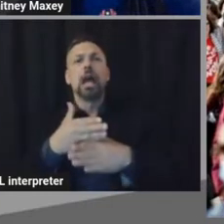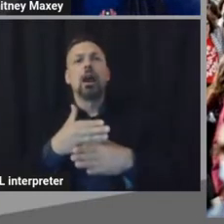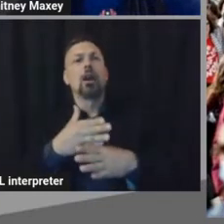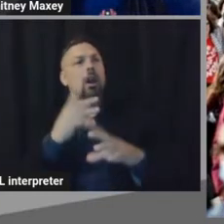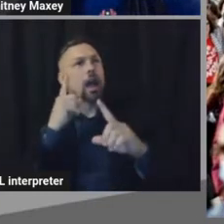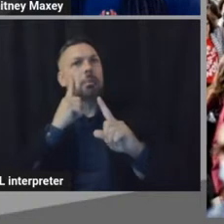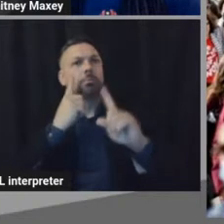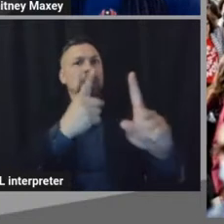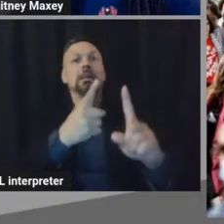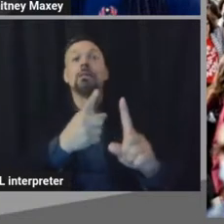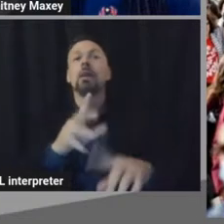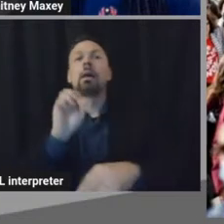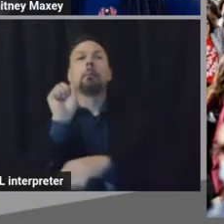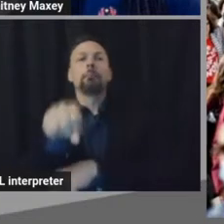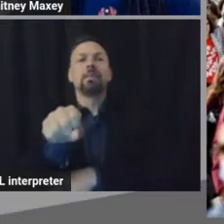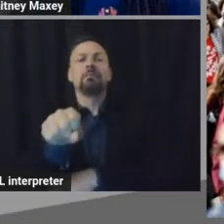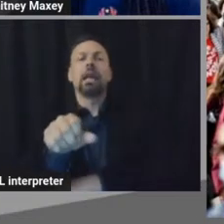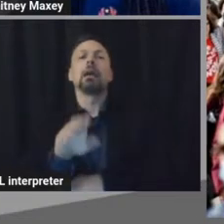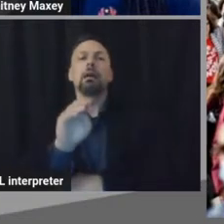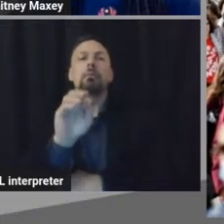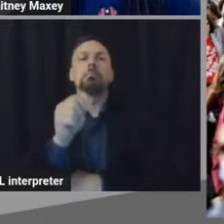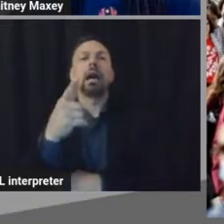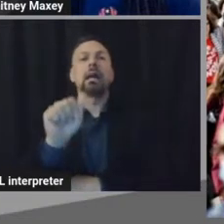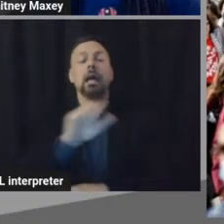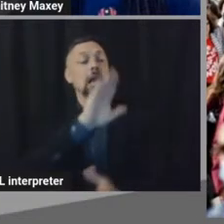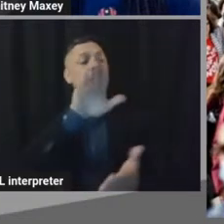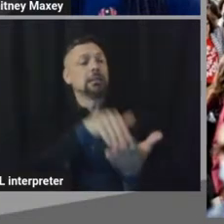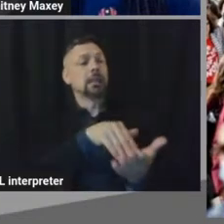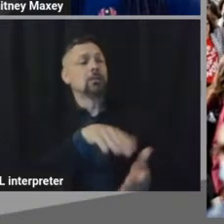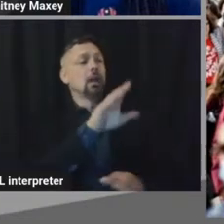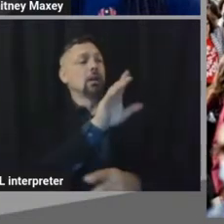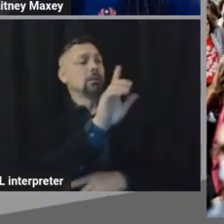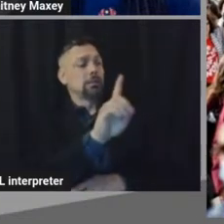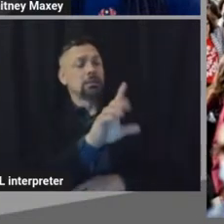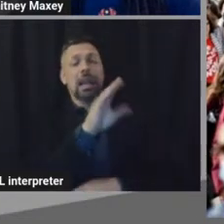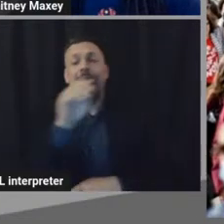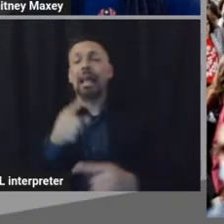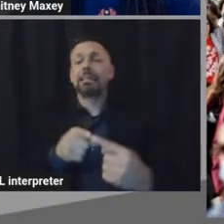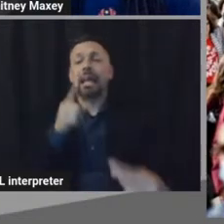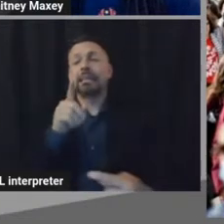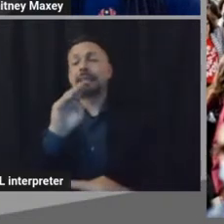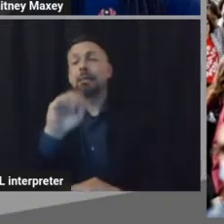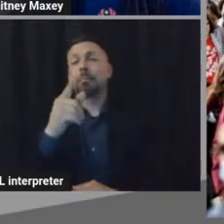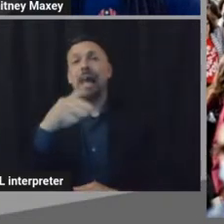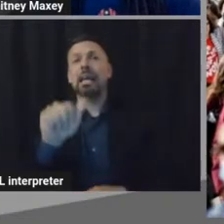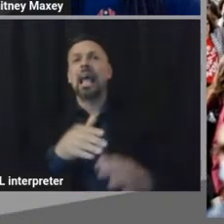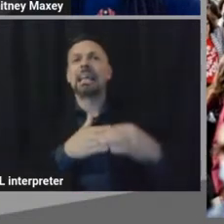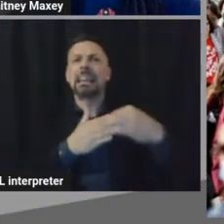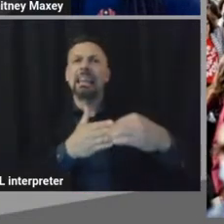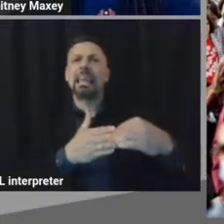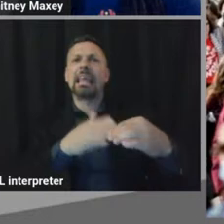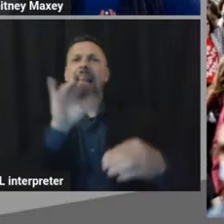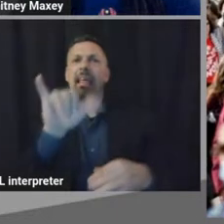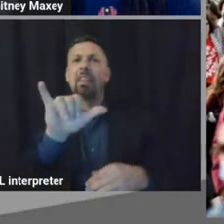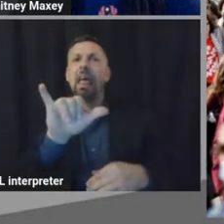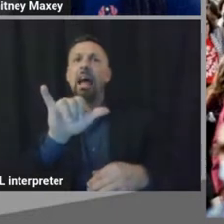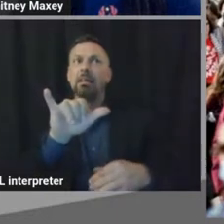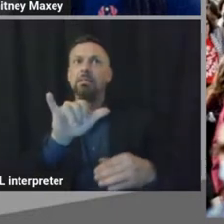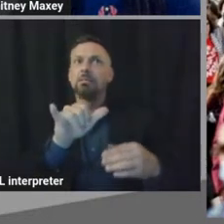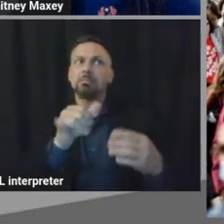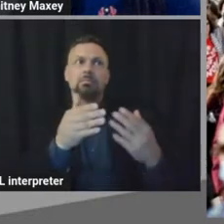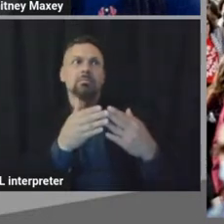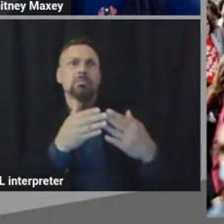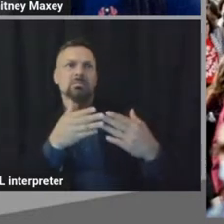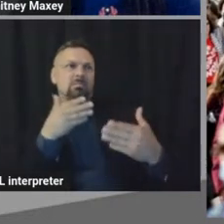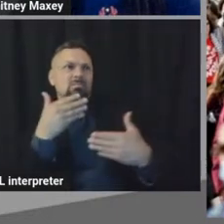MAGA. The centrist Democrats and anti-MAGA conservatives are in the lead of that front for now,